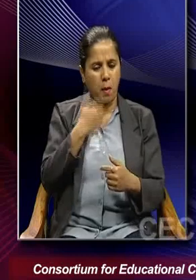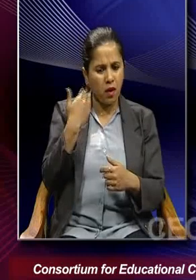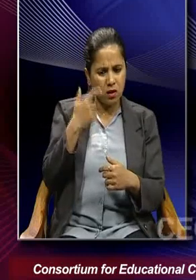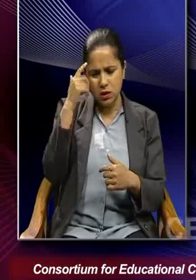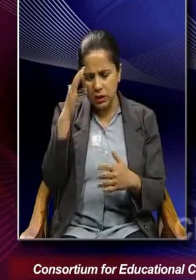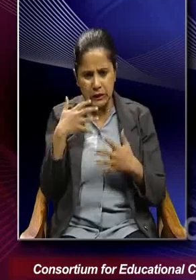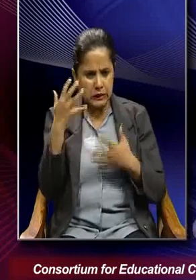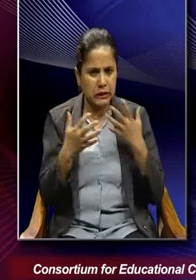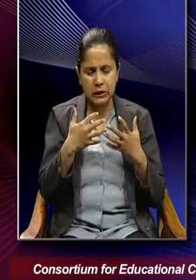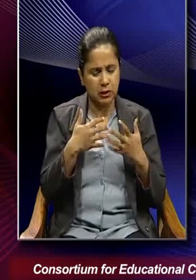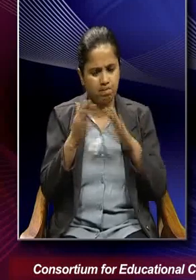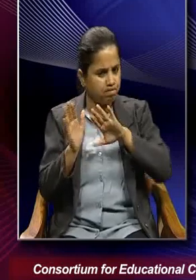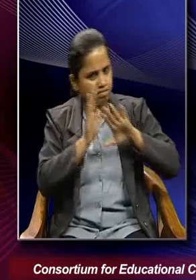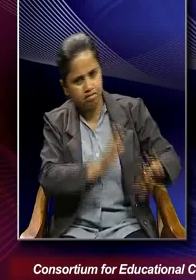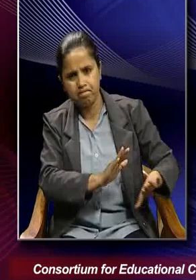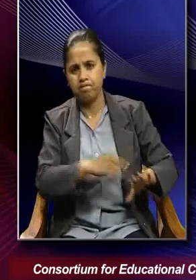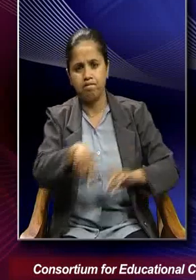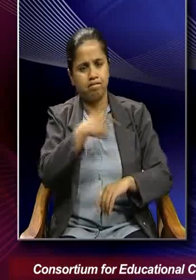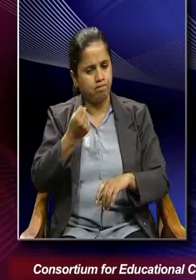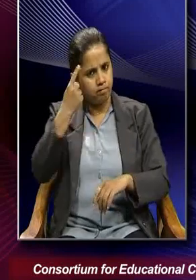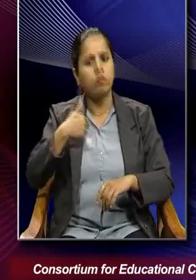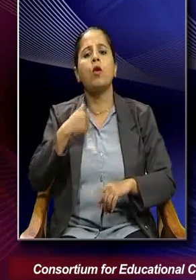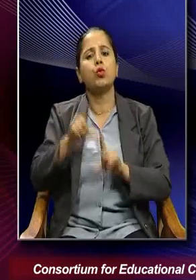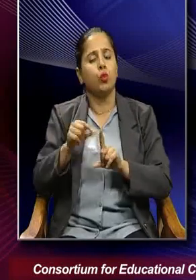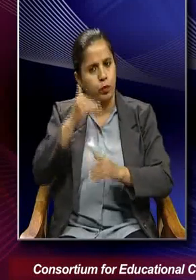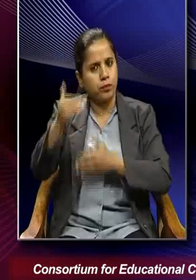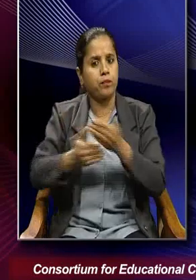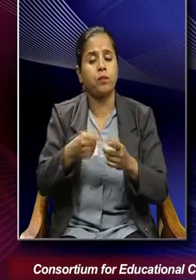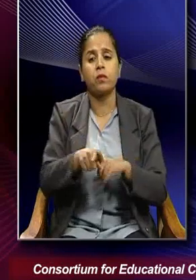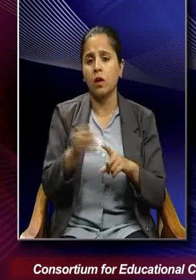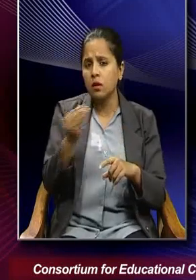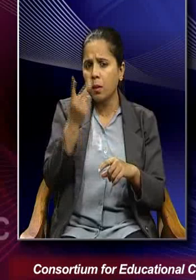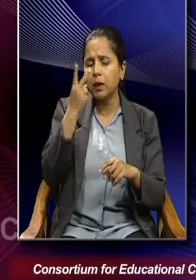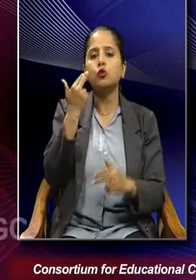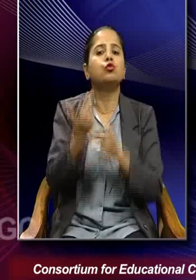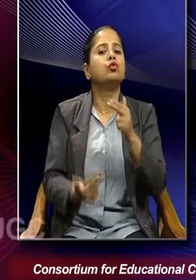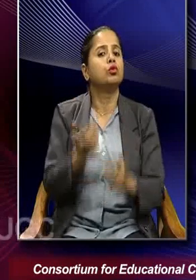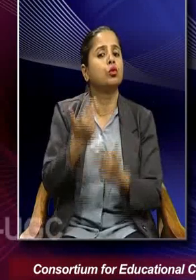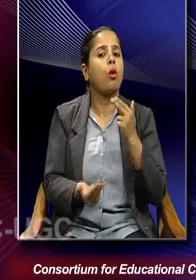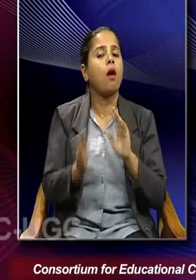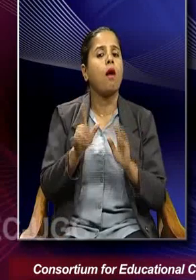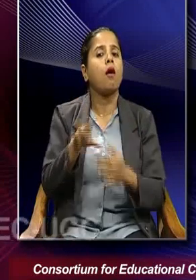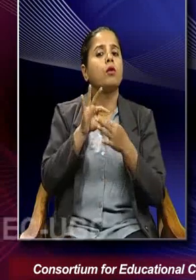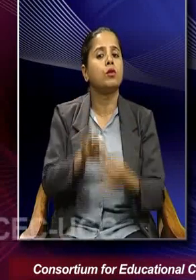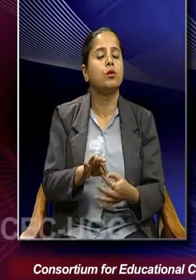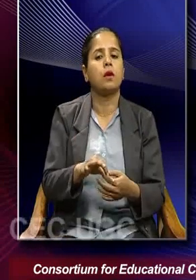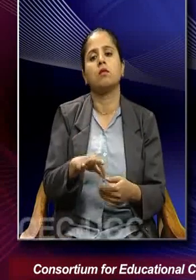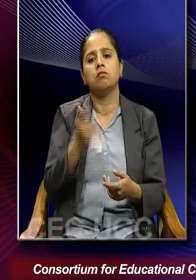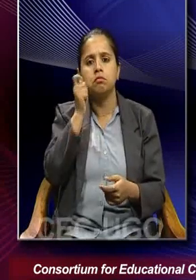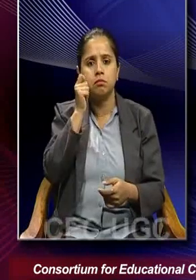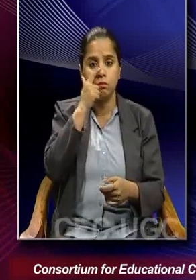which were there in this film. So some kind of a story which is dealing with the gender